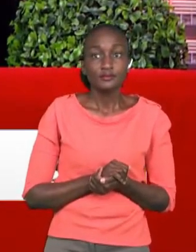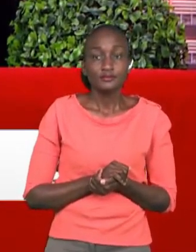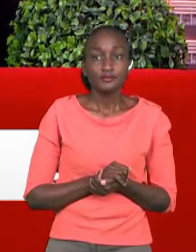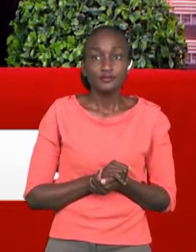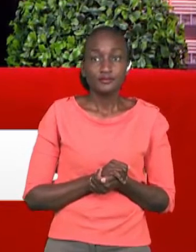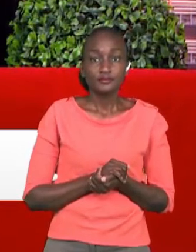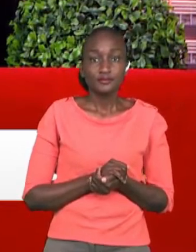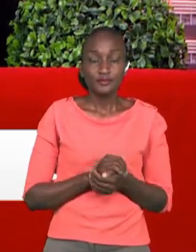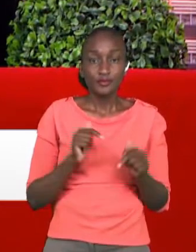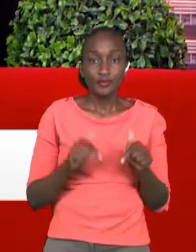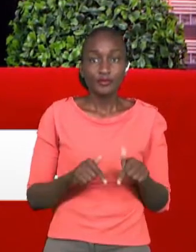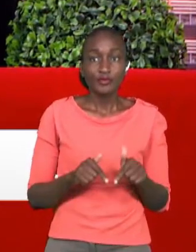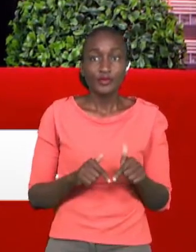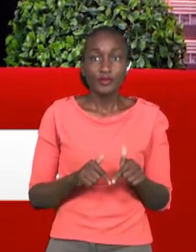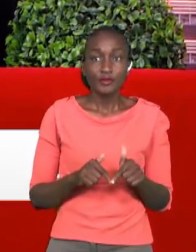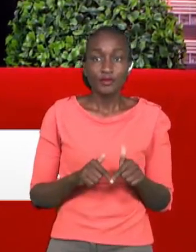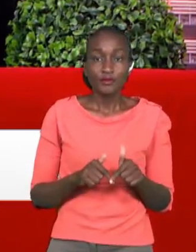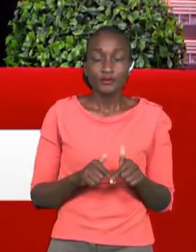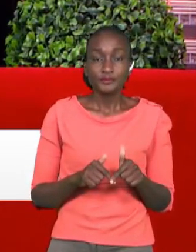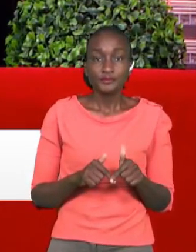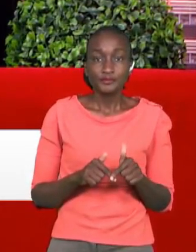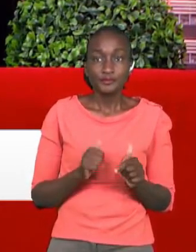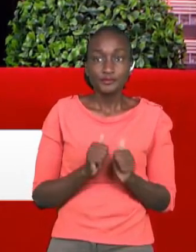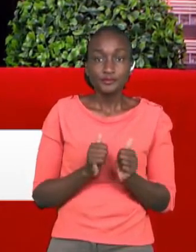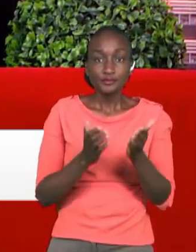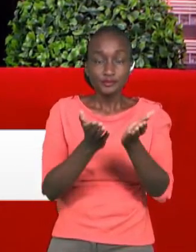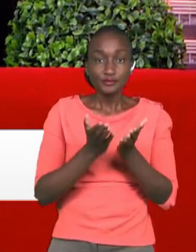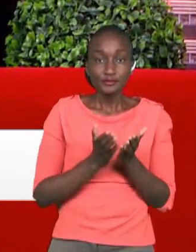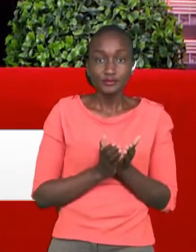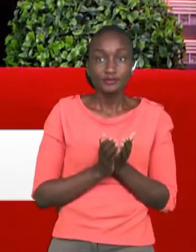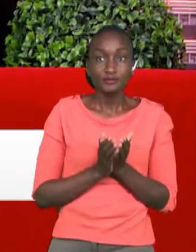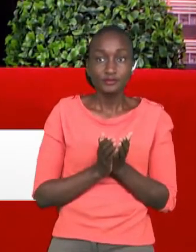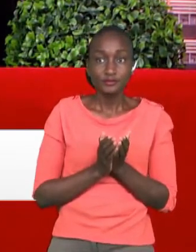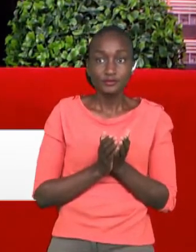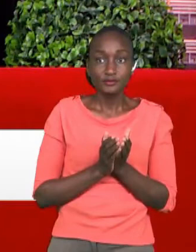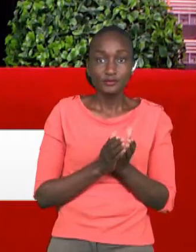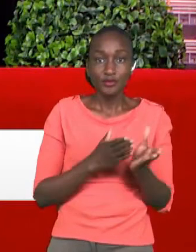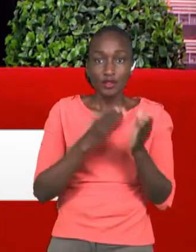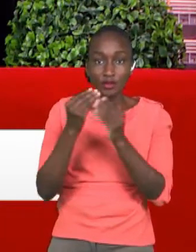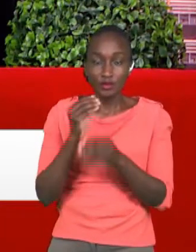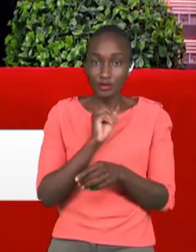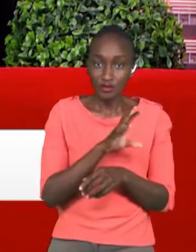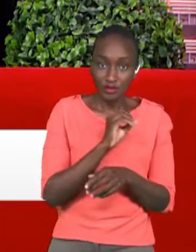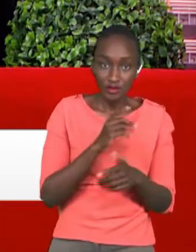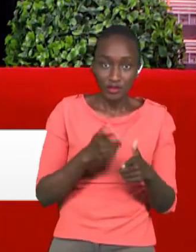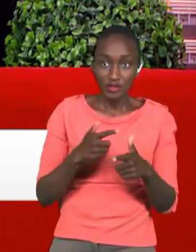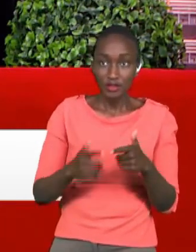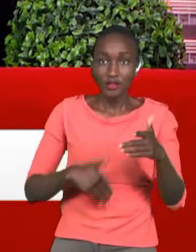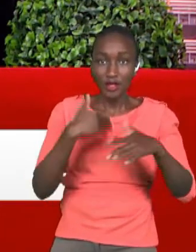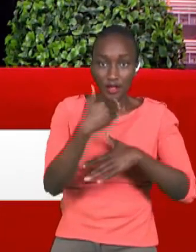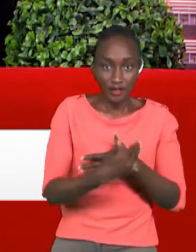in this the particular that they need to go for the counseling. Then after this, breathing,